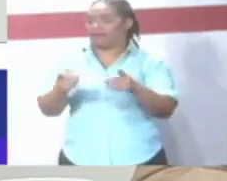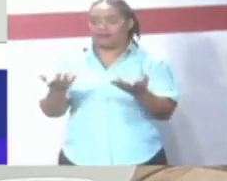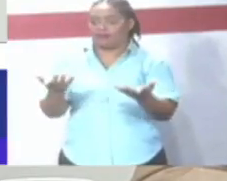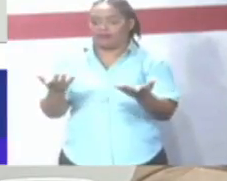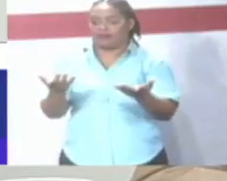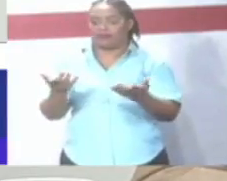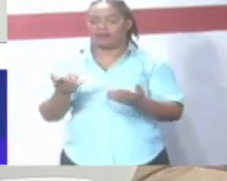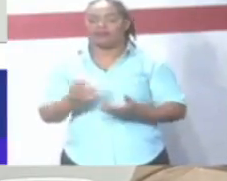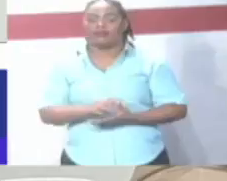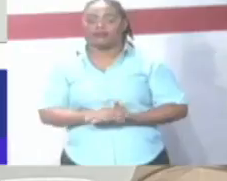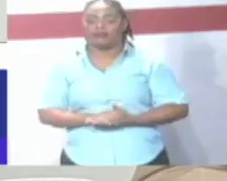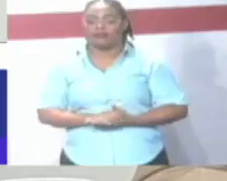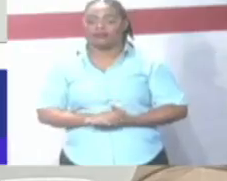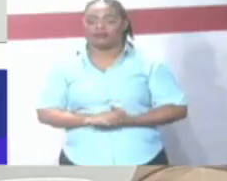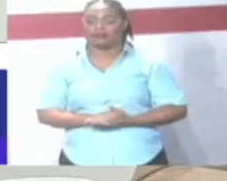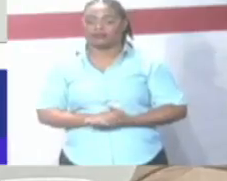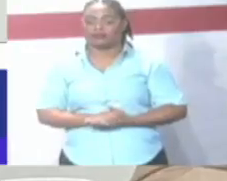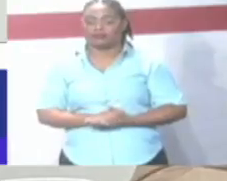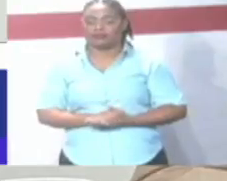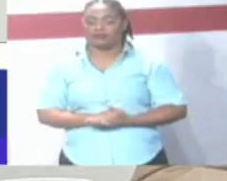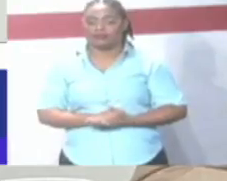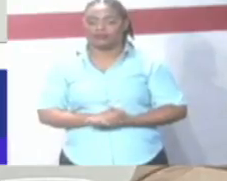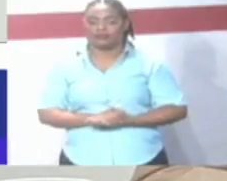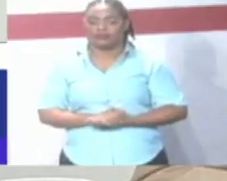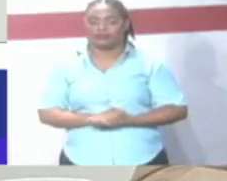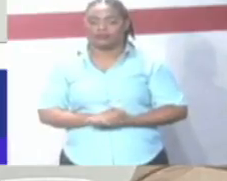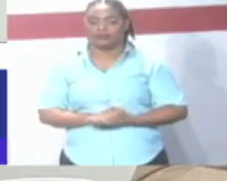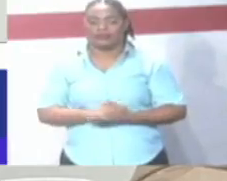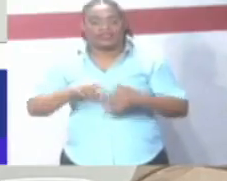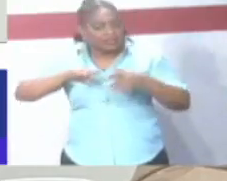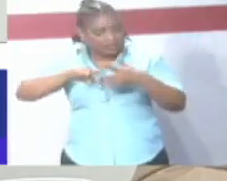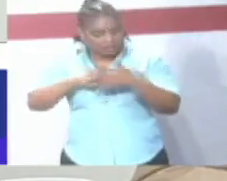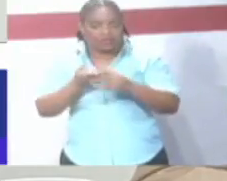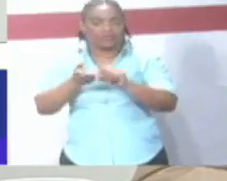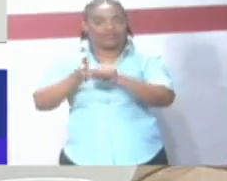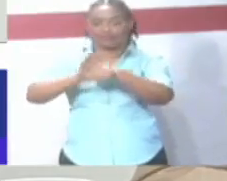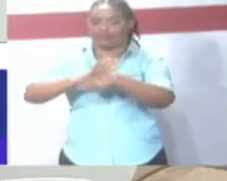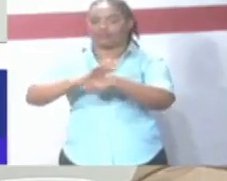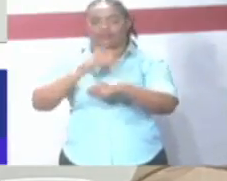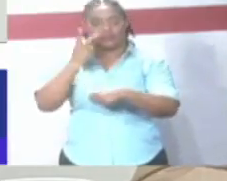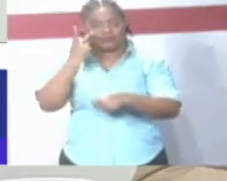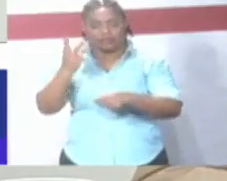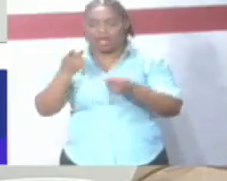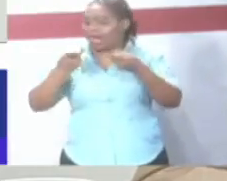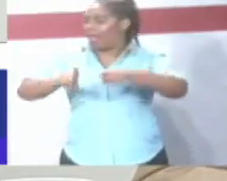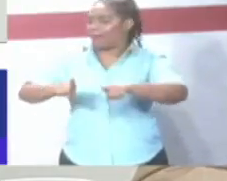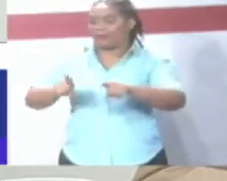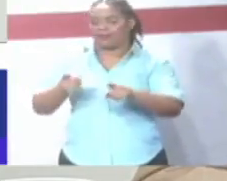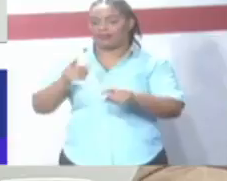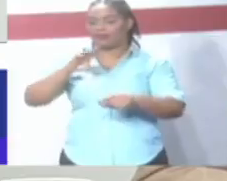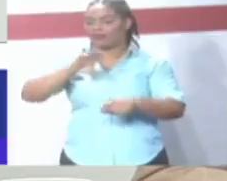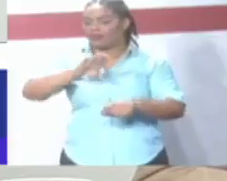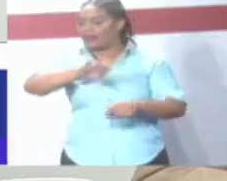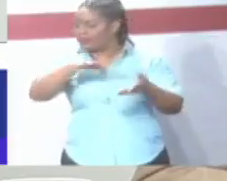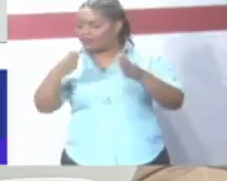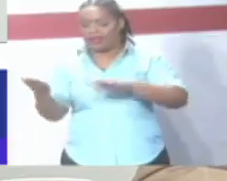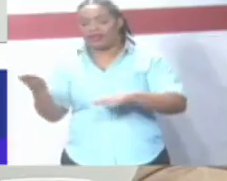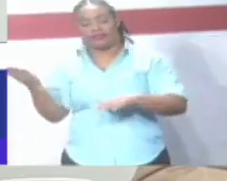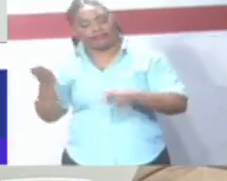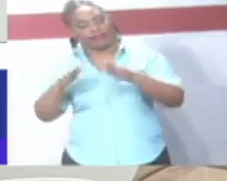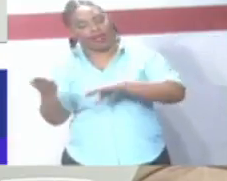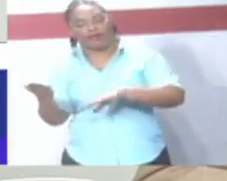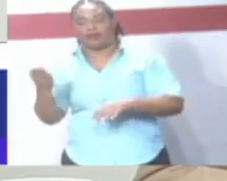when, and even still, when one of the major causes of death in persons with COVID-19 is in